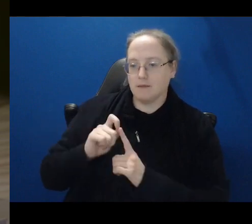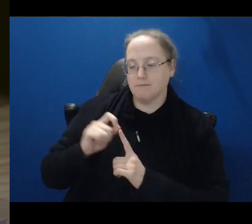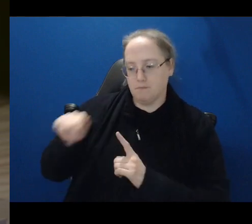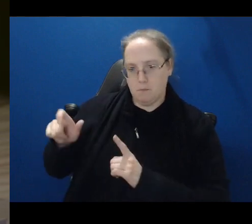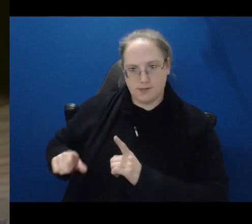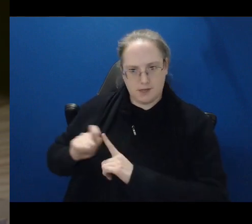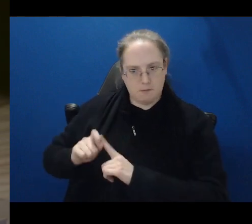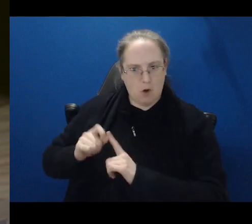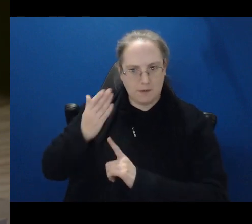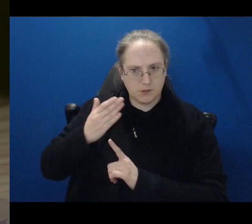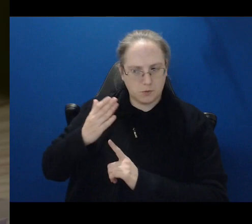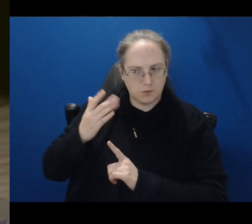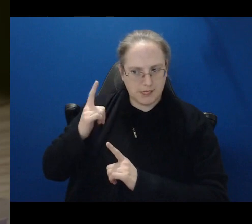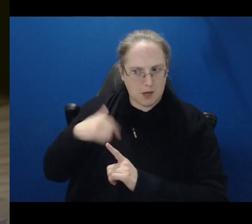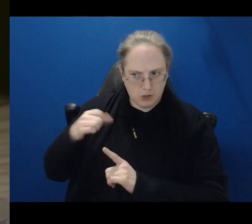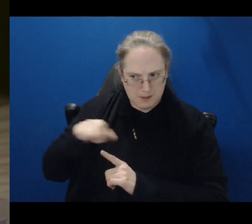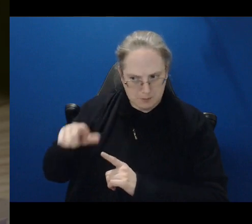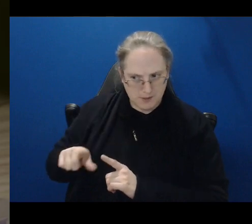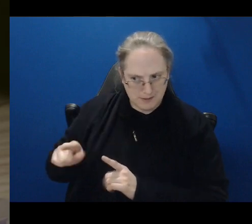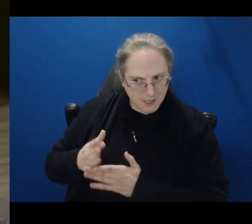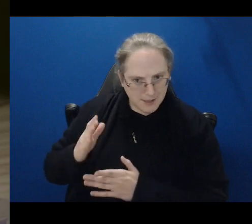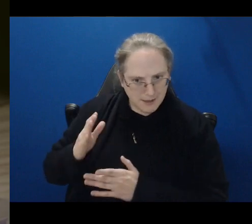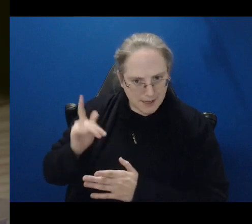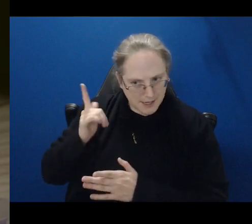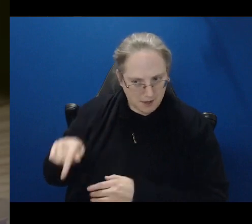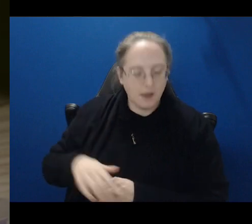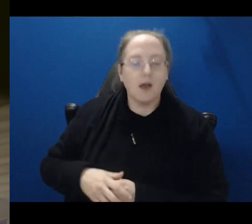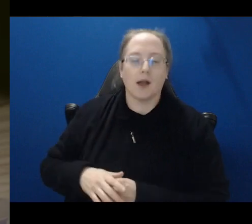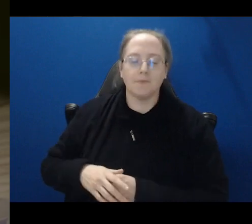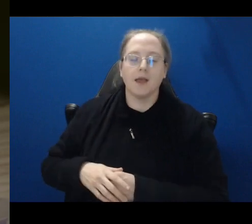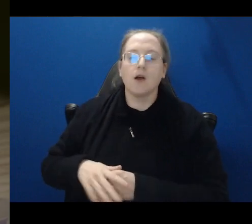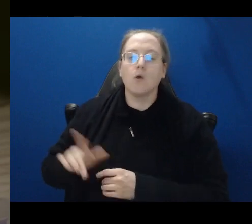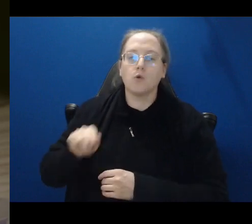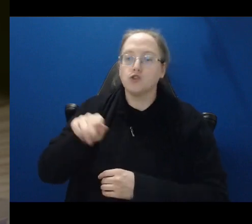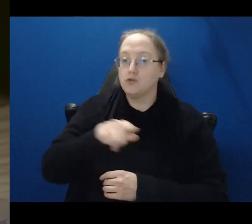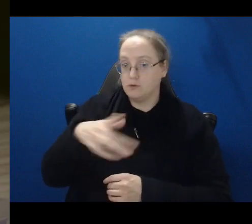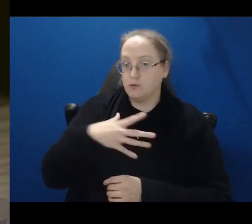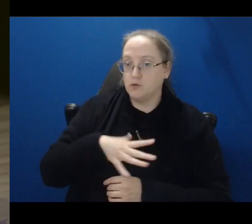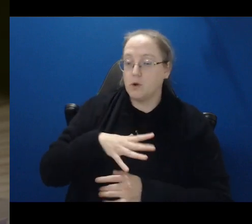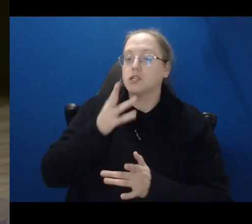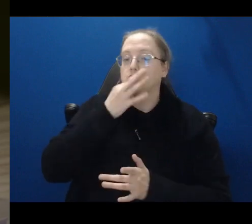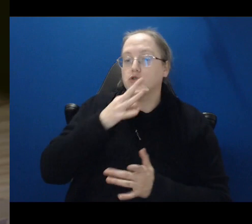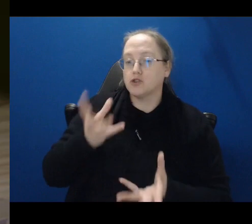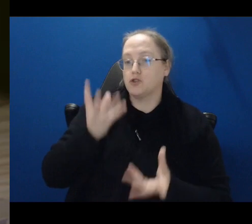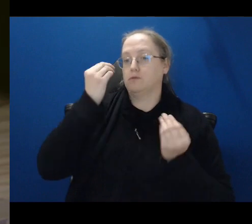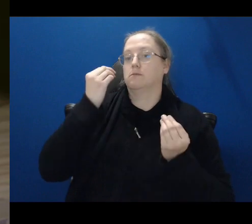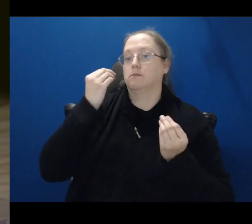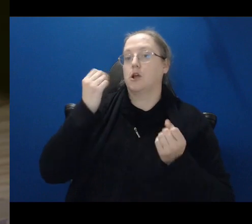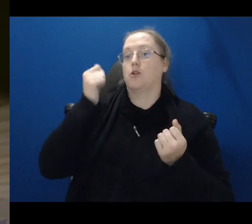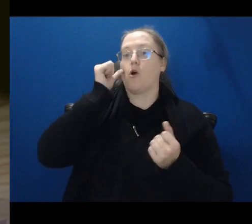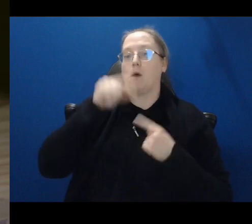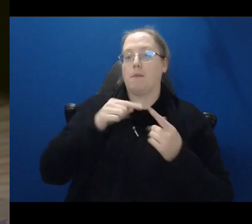question is from a primary school teacher. What would you like children to know about art? And I guess I would extend that question a little